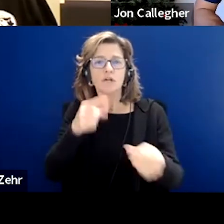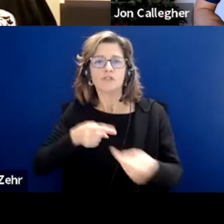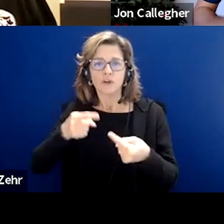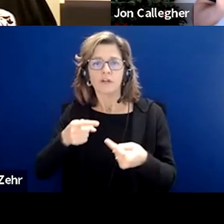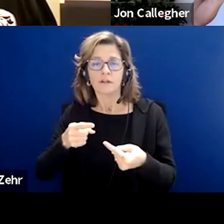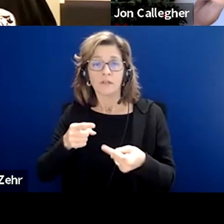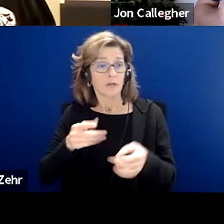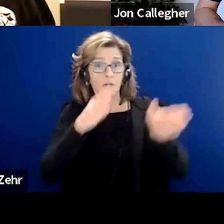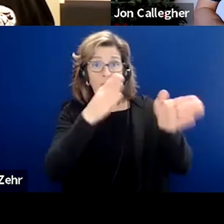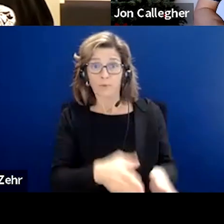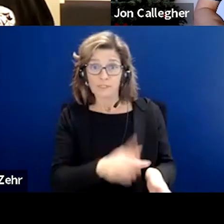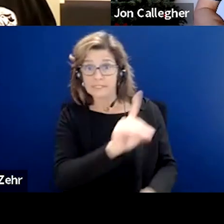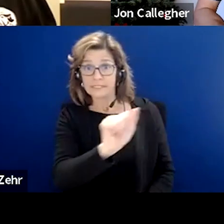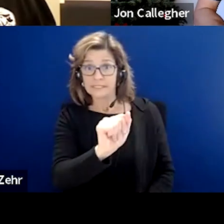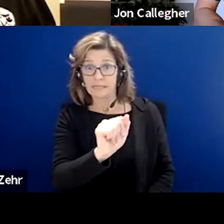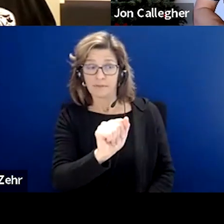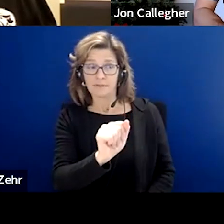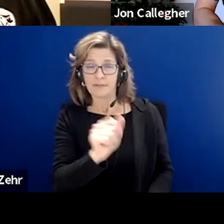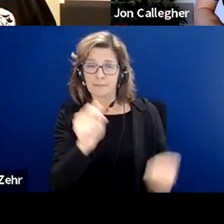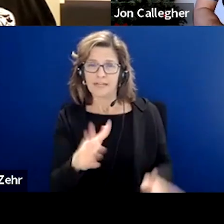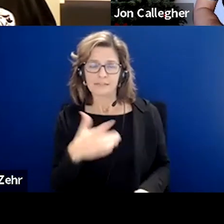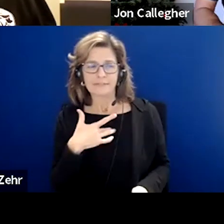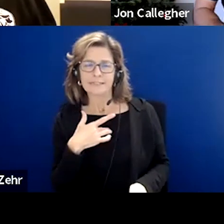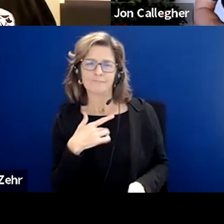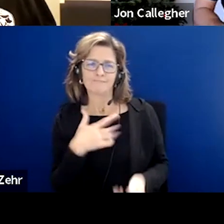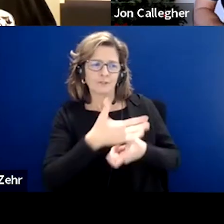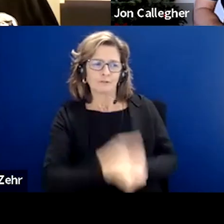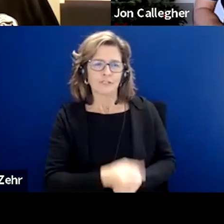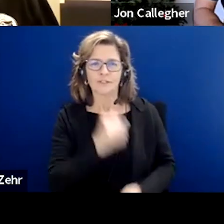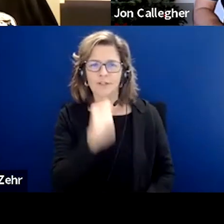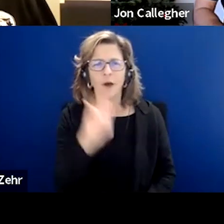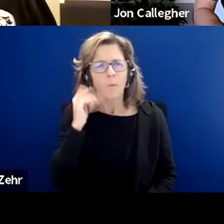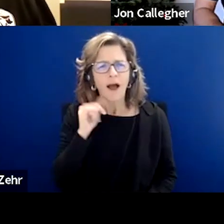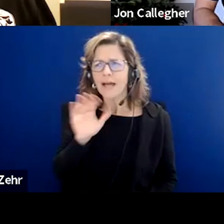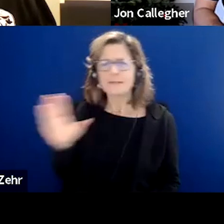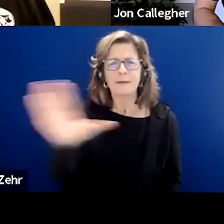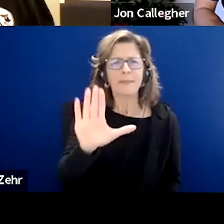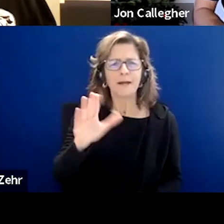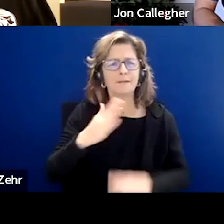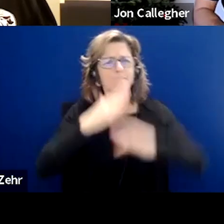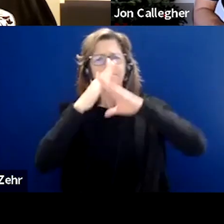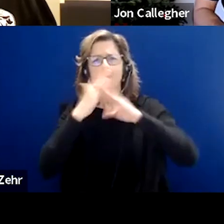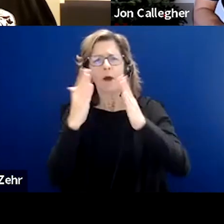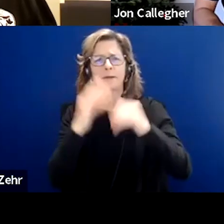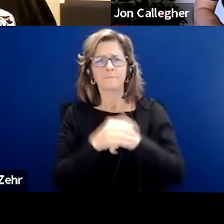with disabilities? What's that tension there? Again, I think for me, it goes back to the